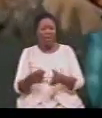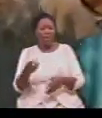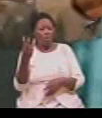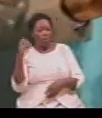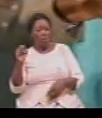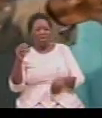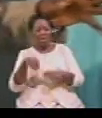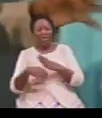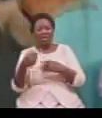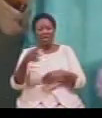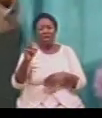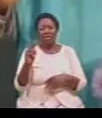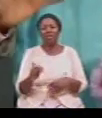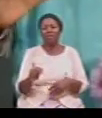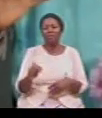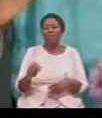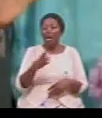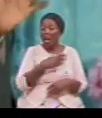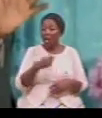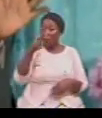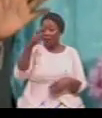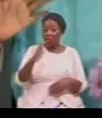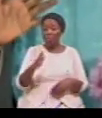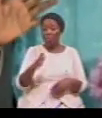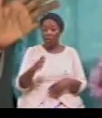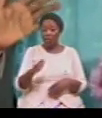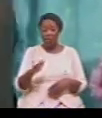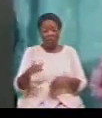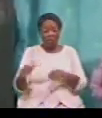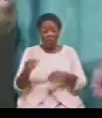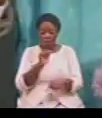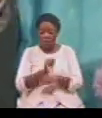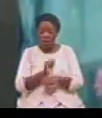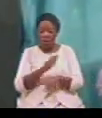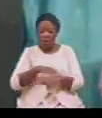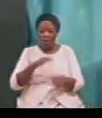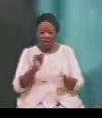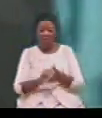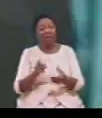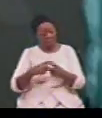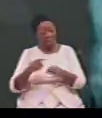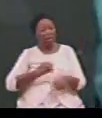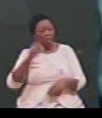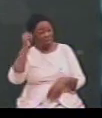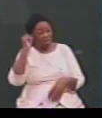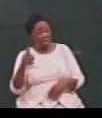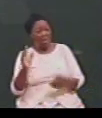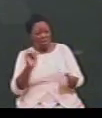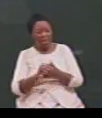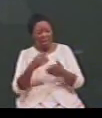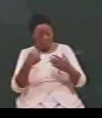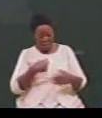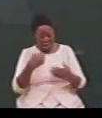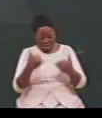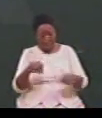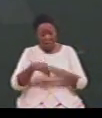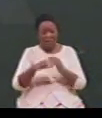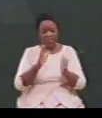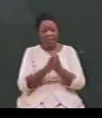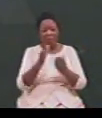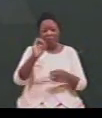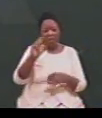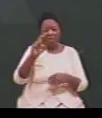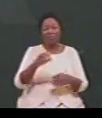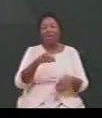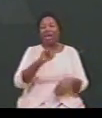in Genesis and God dealt with it. Then I will know that me now in Exodus, I will